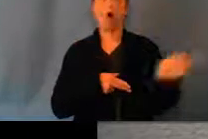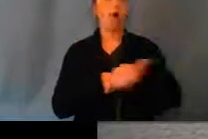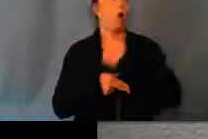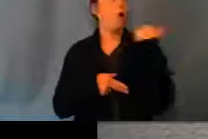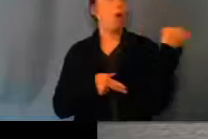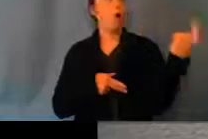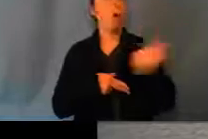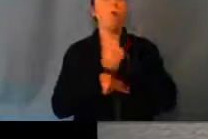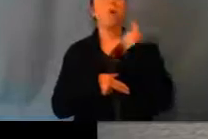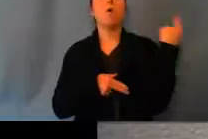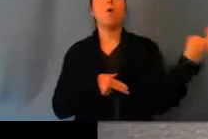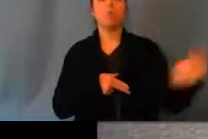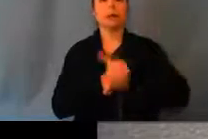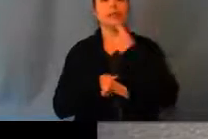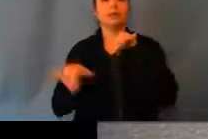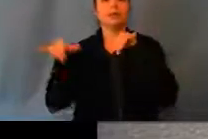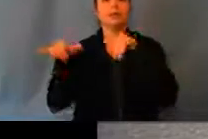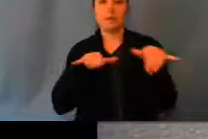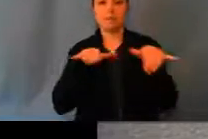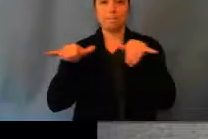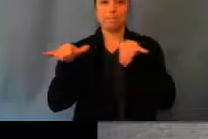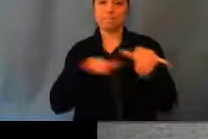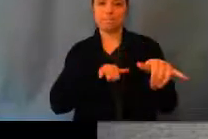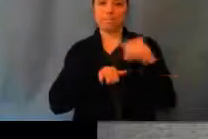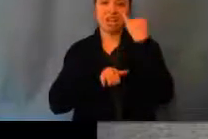inch. So sometimes when we use our non-standard